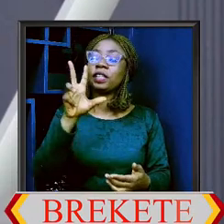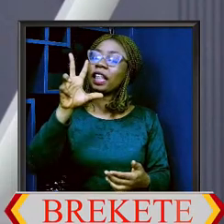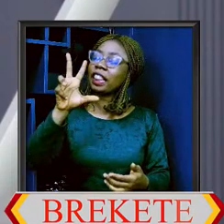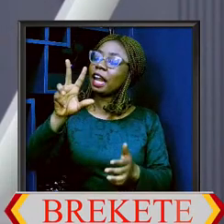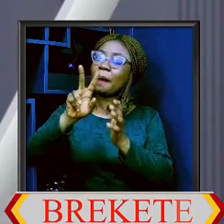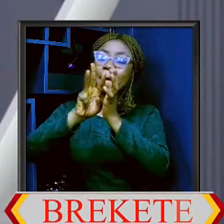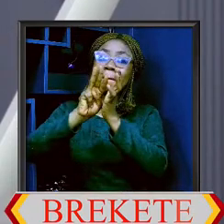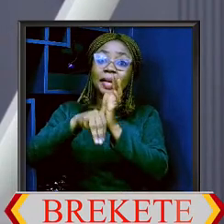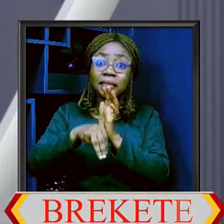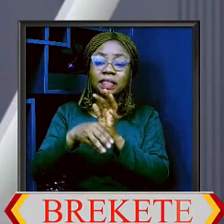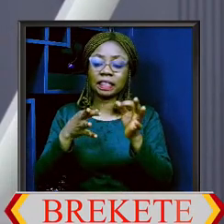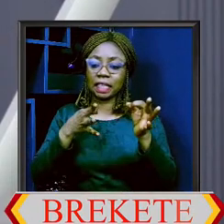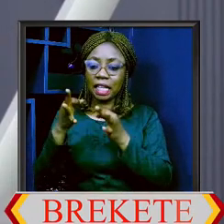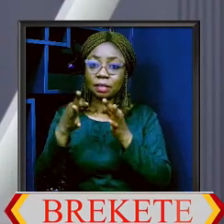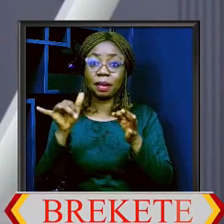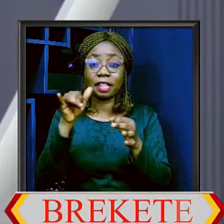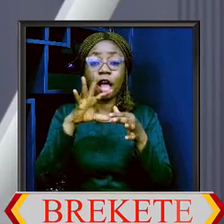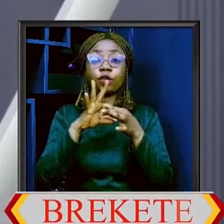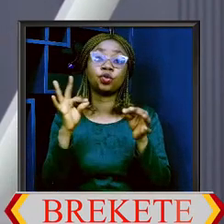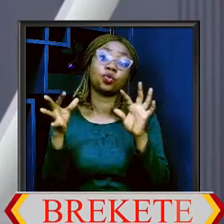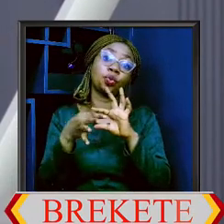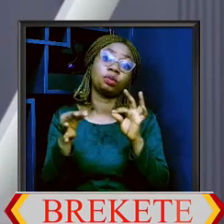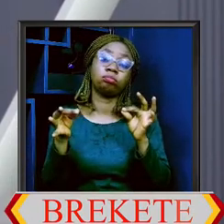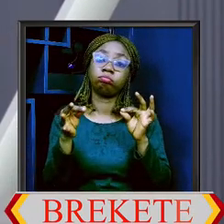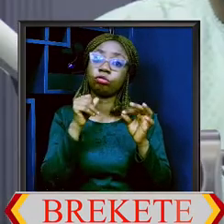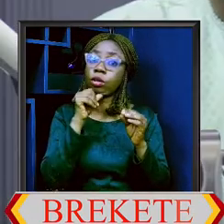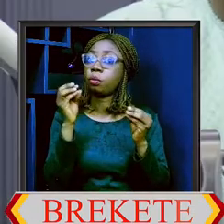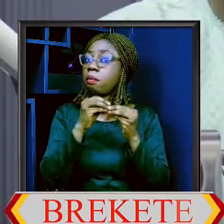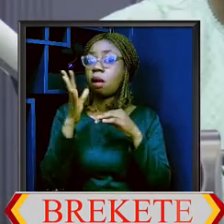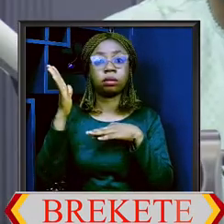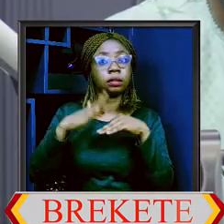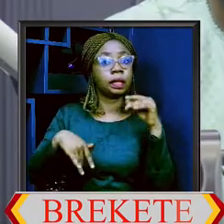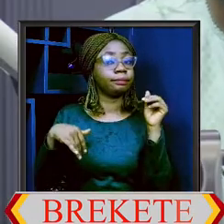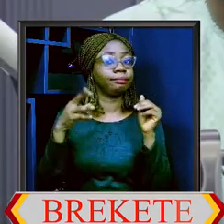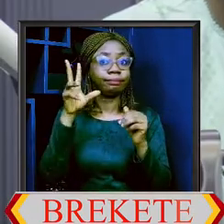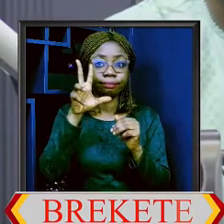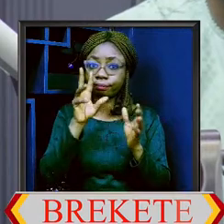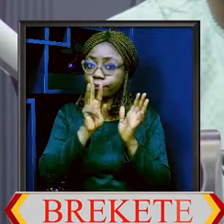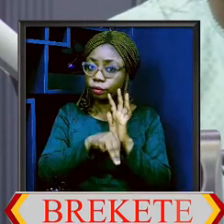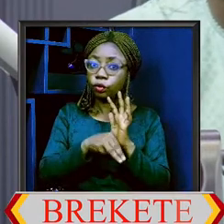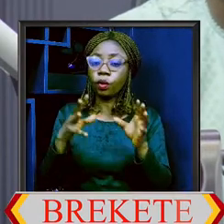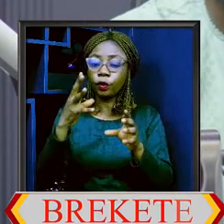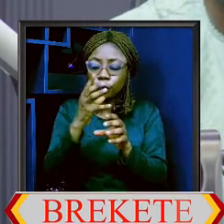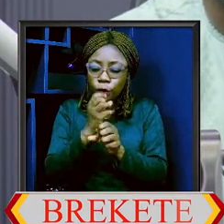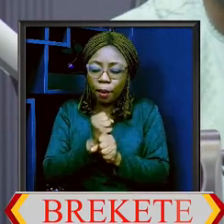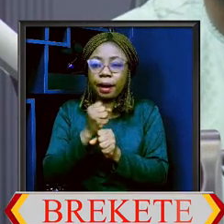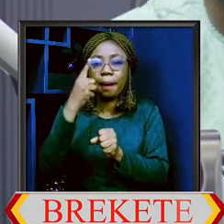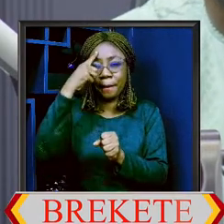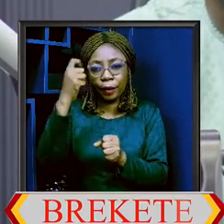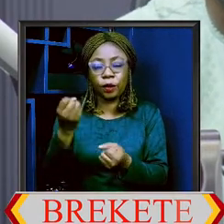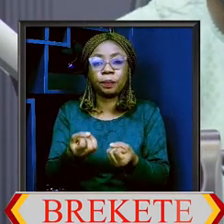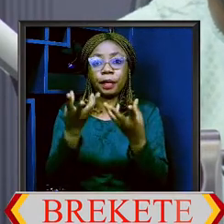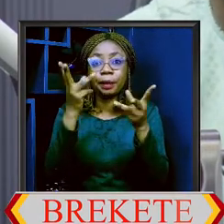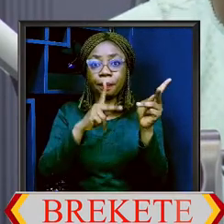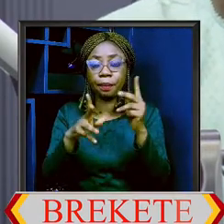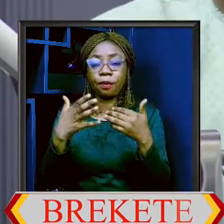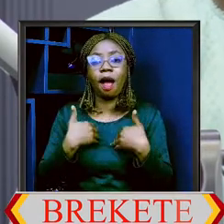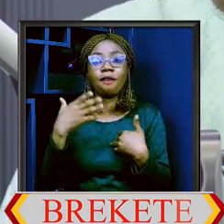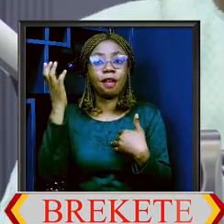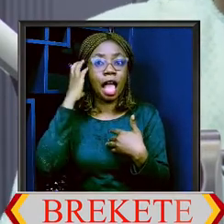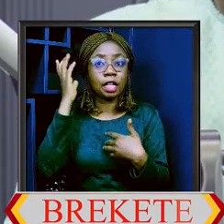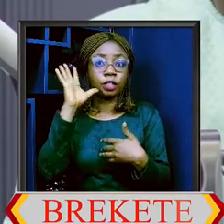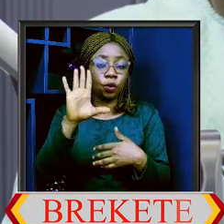to tell their story you know Go pass 3 minutes okay you go summarize because many people don't hear your story